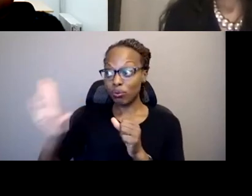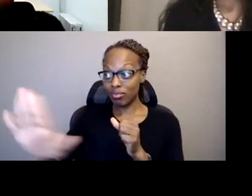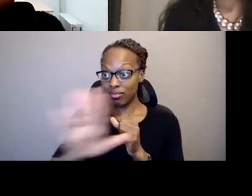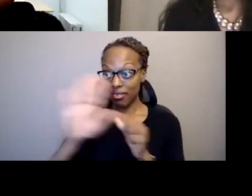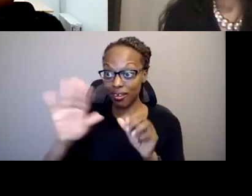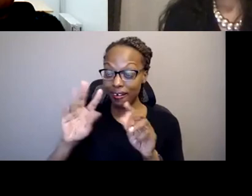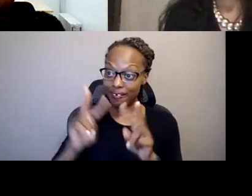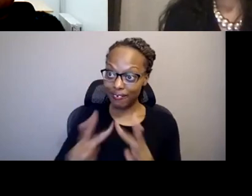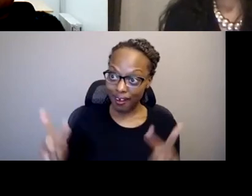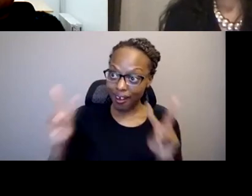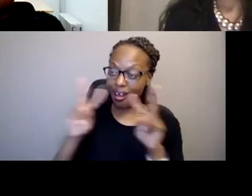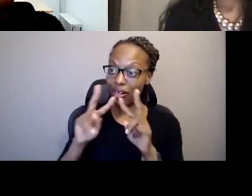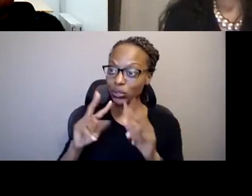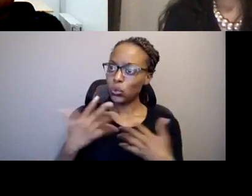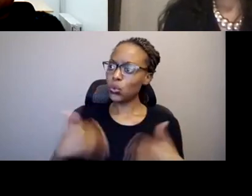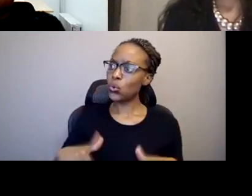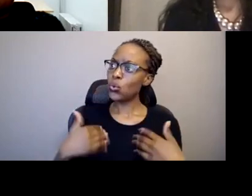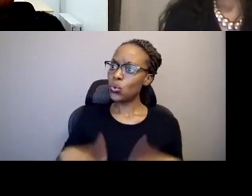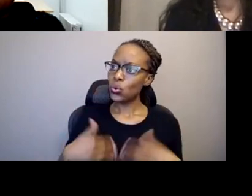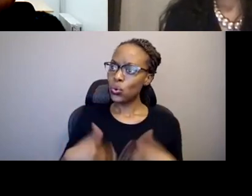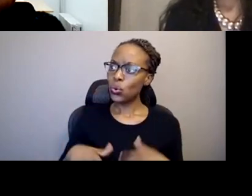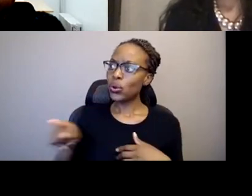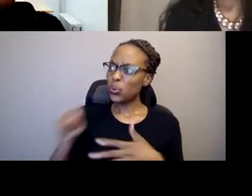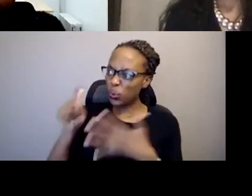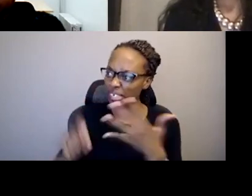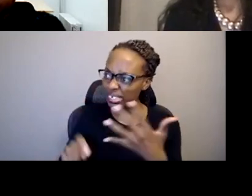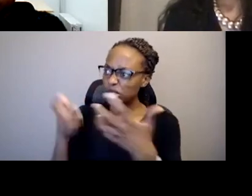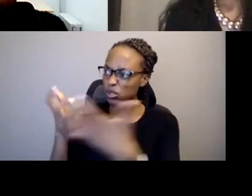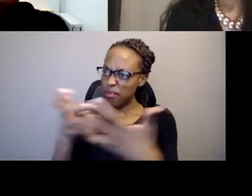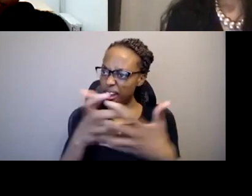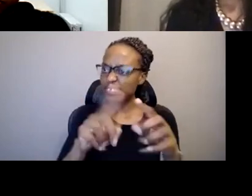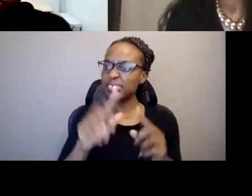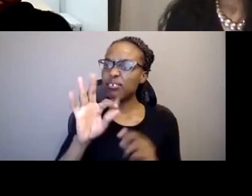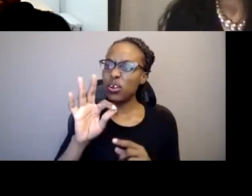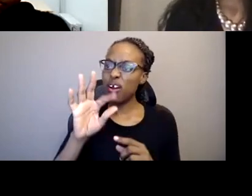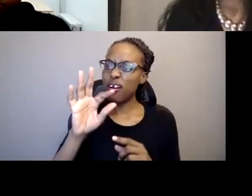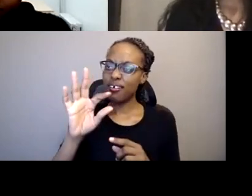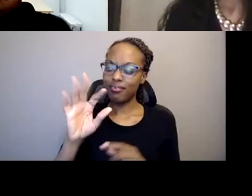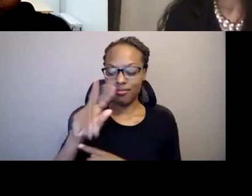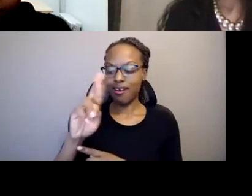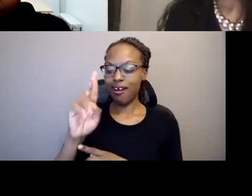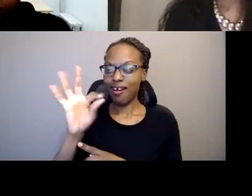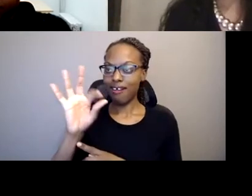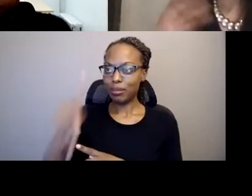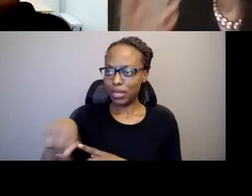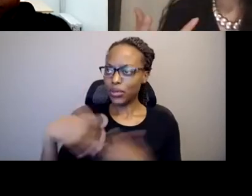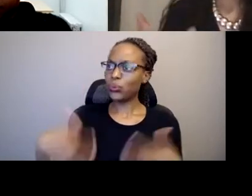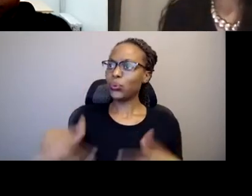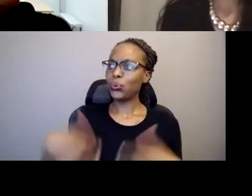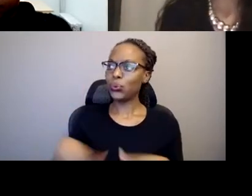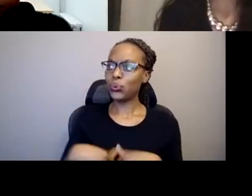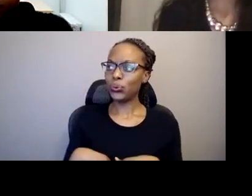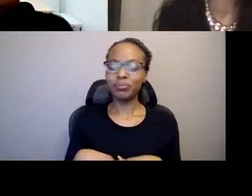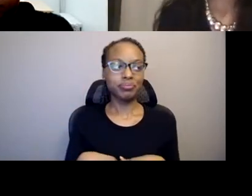meet different needs in different RFPs. And that's what I have to say about that. Thanks. Thank you, Andy. And you're right, there is such